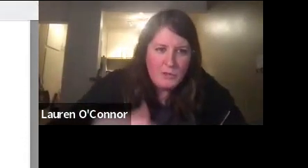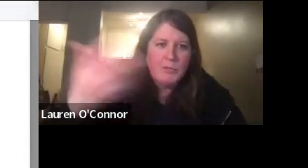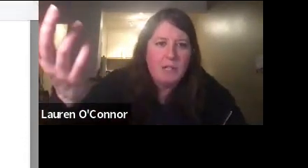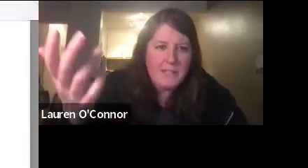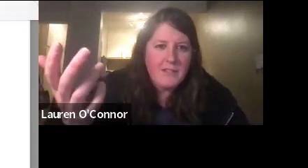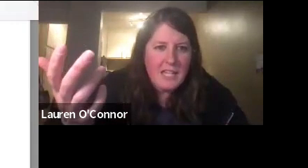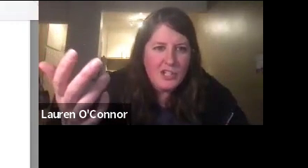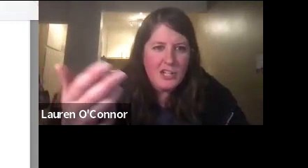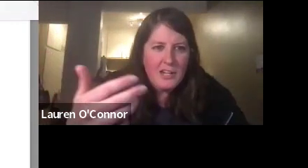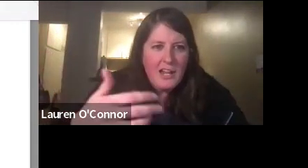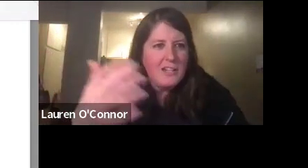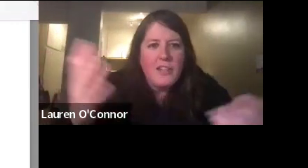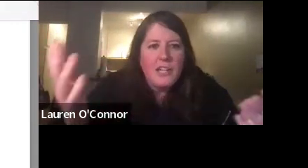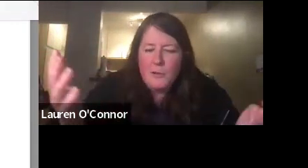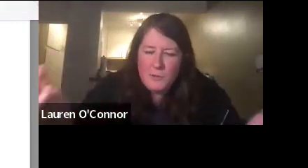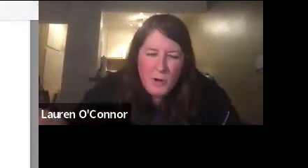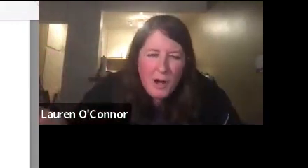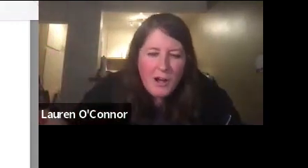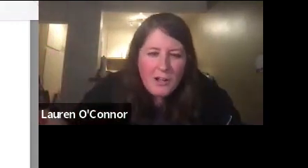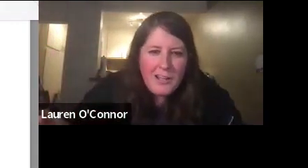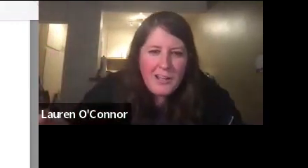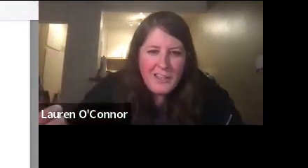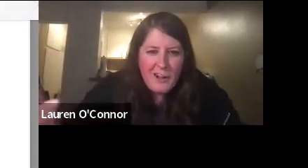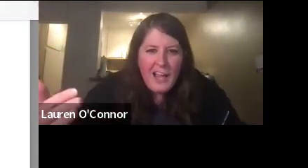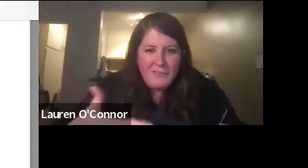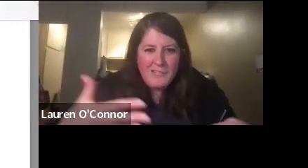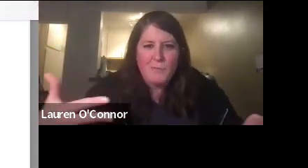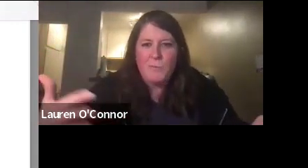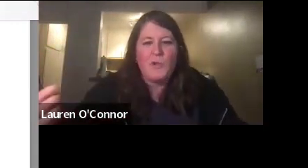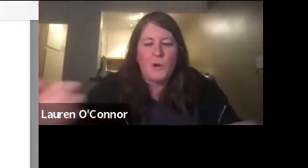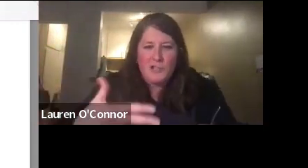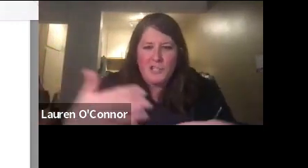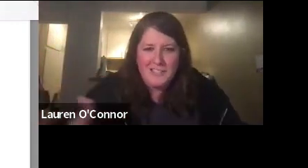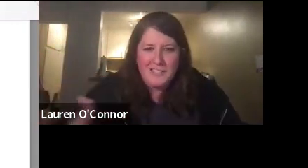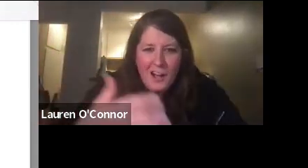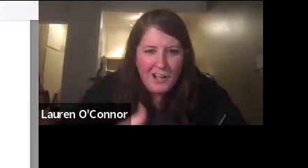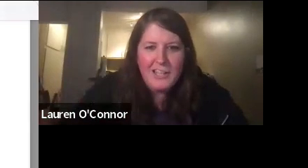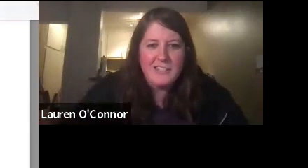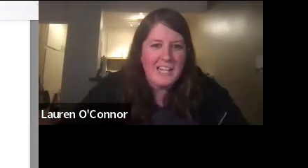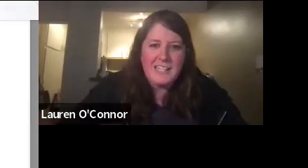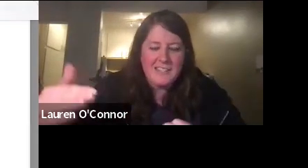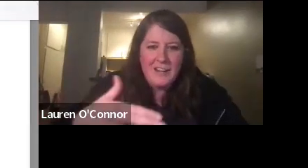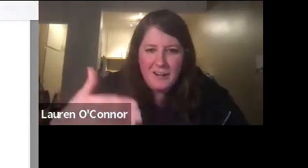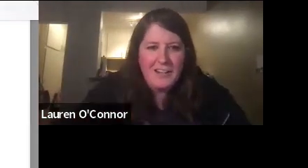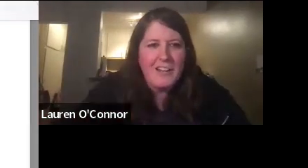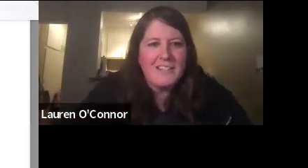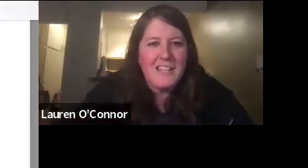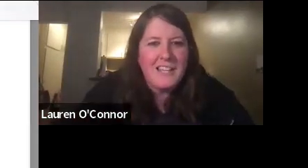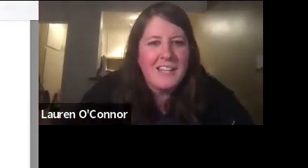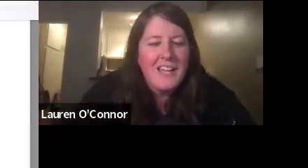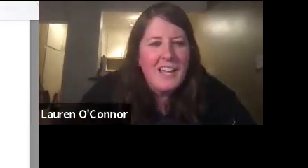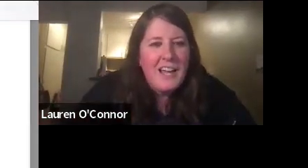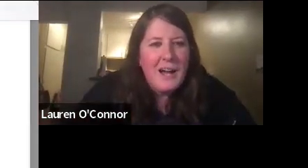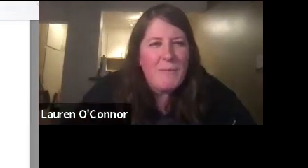he, deploys it in the kitchen and nothing goes wrong. And they all have this gorgeous hug, and Danny's there, and it's